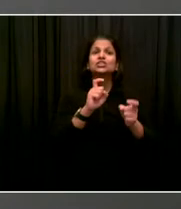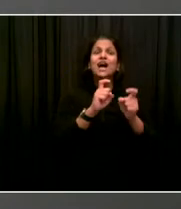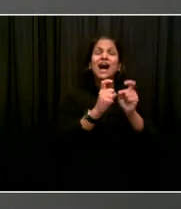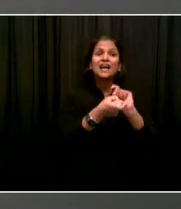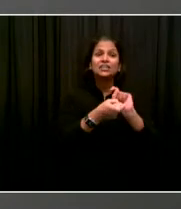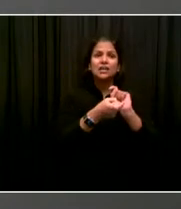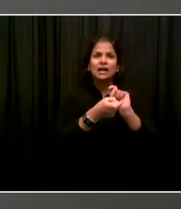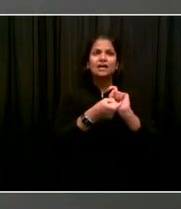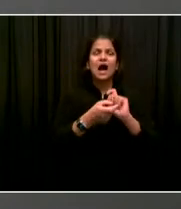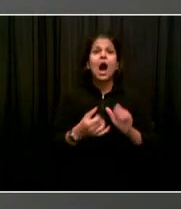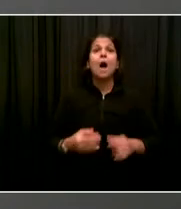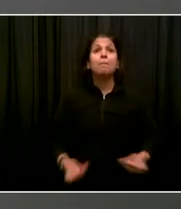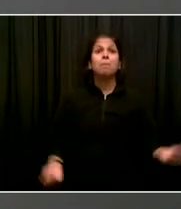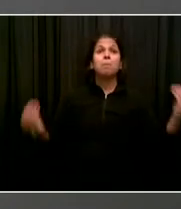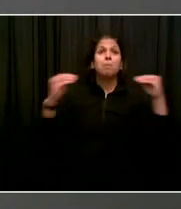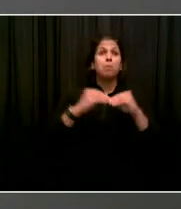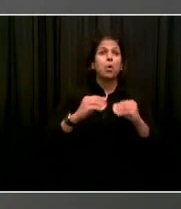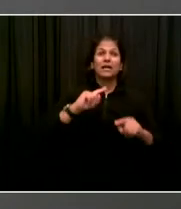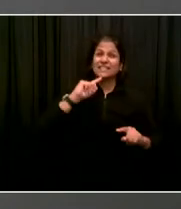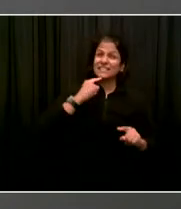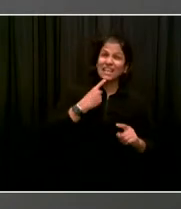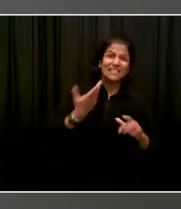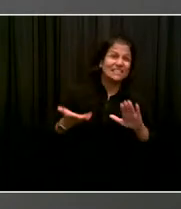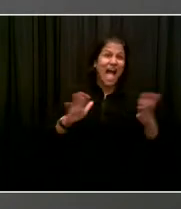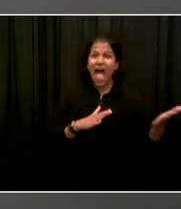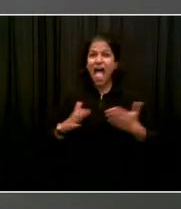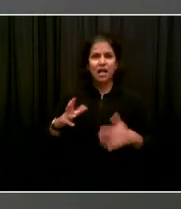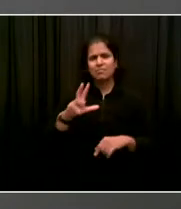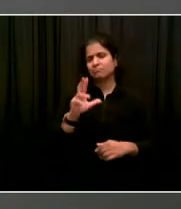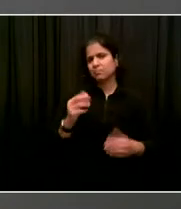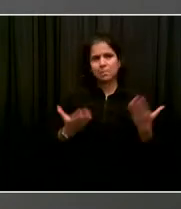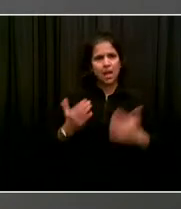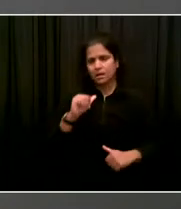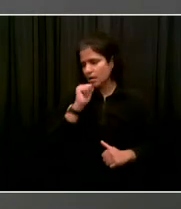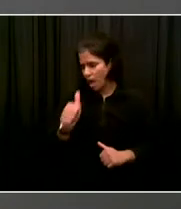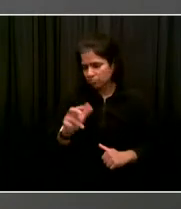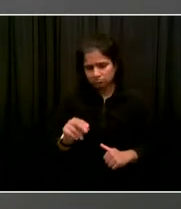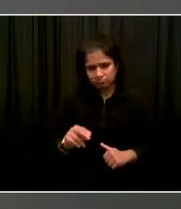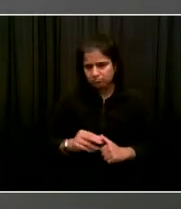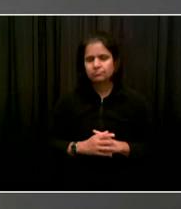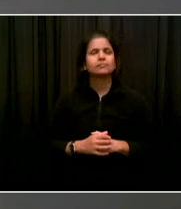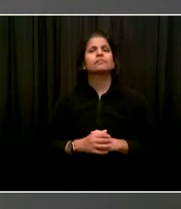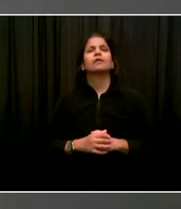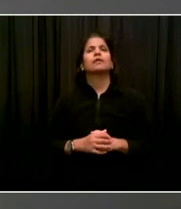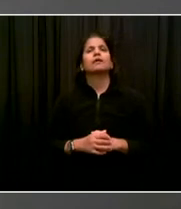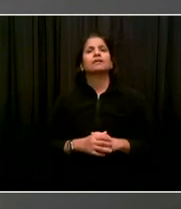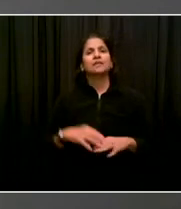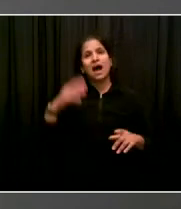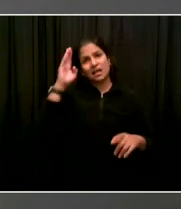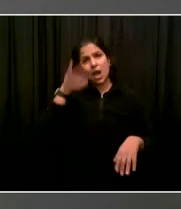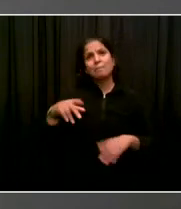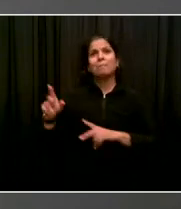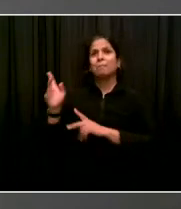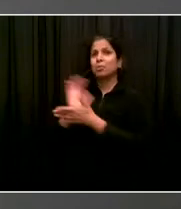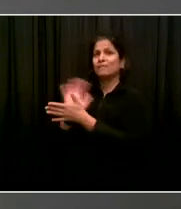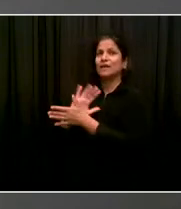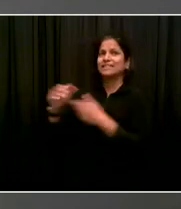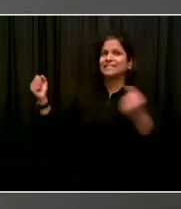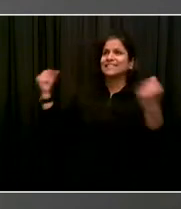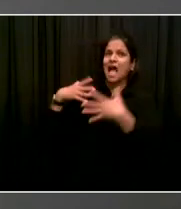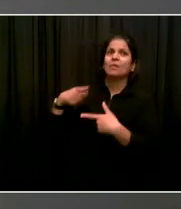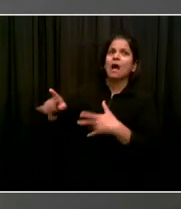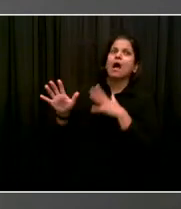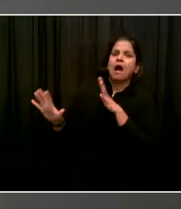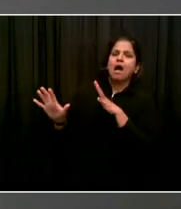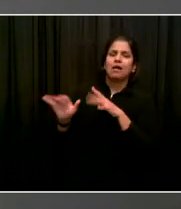fiction films. The world survived the 1918 Spanish flu epidemic.